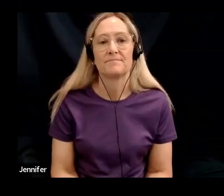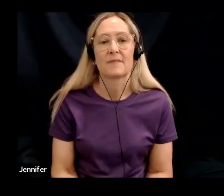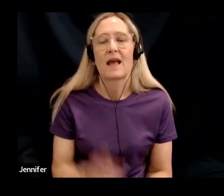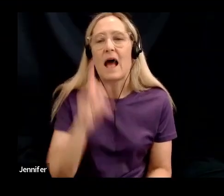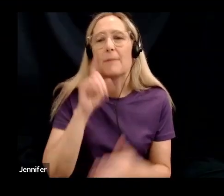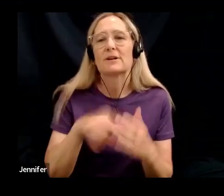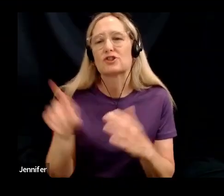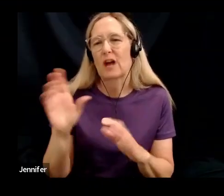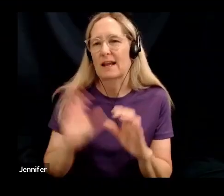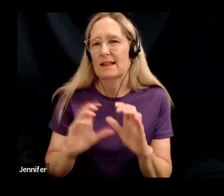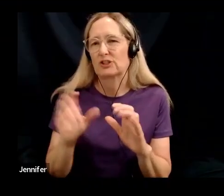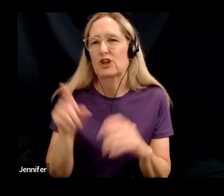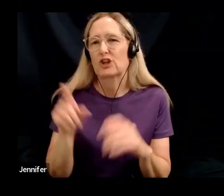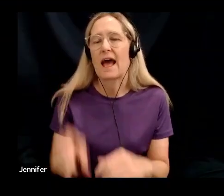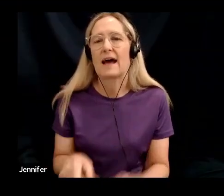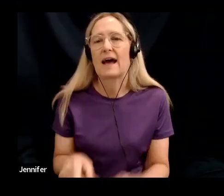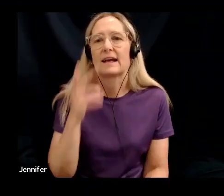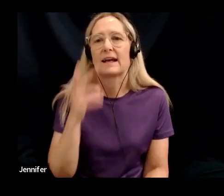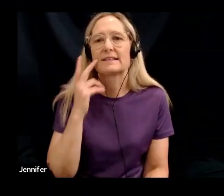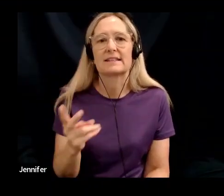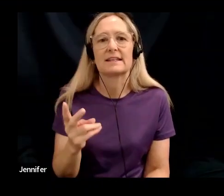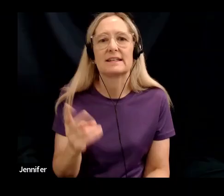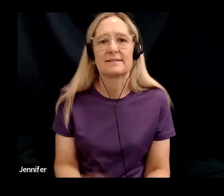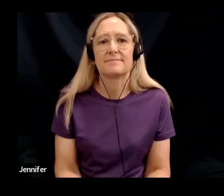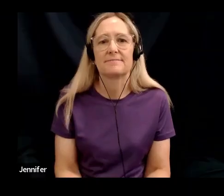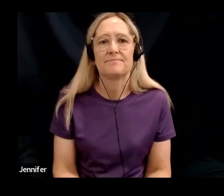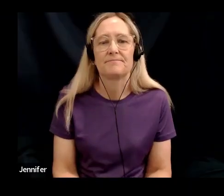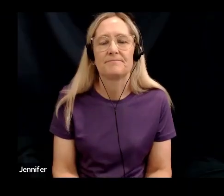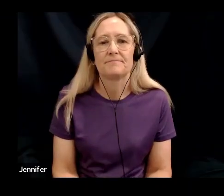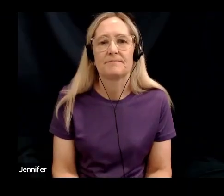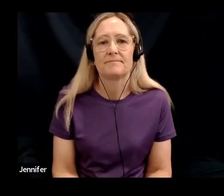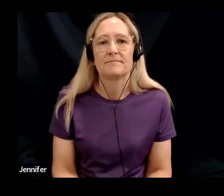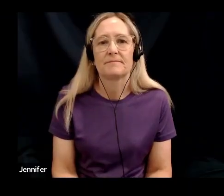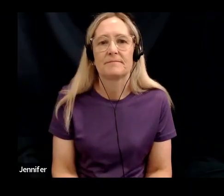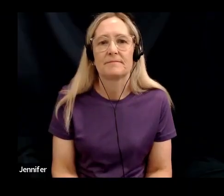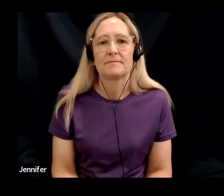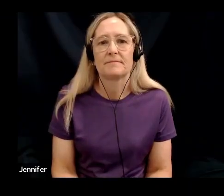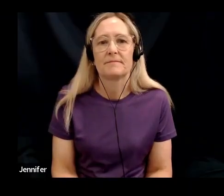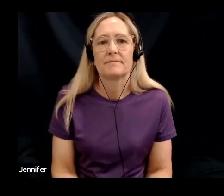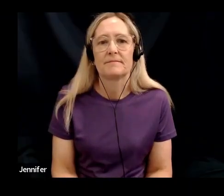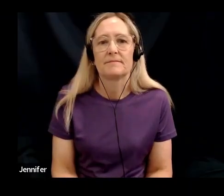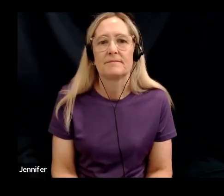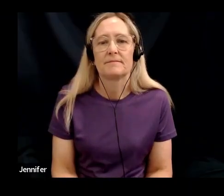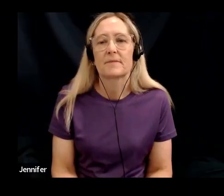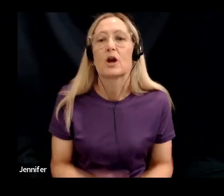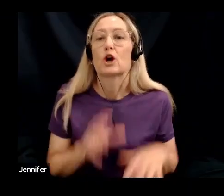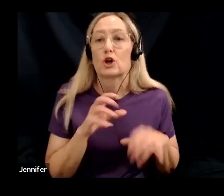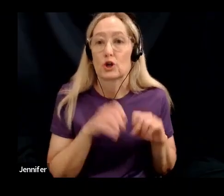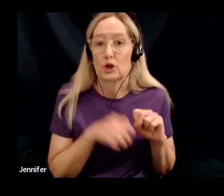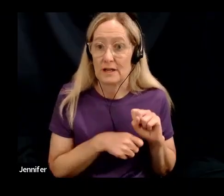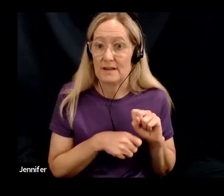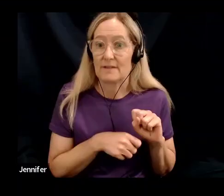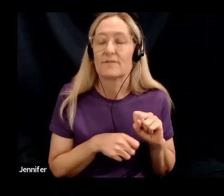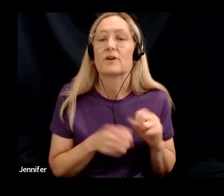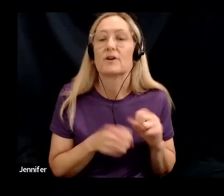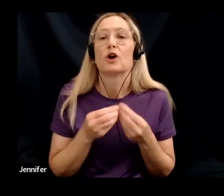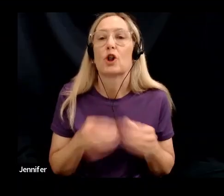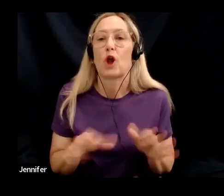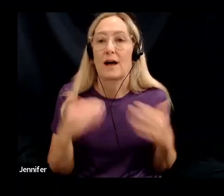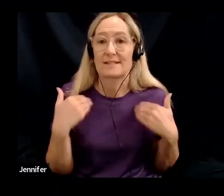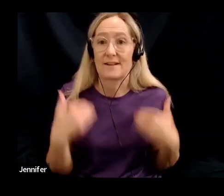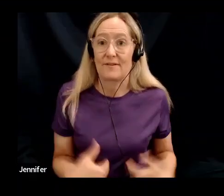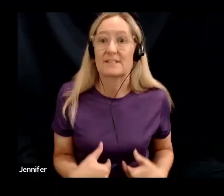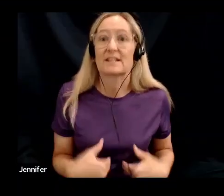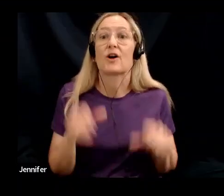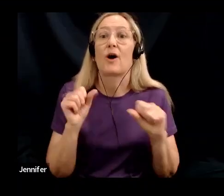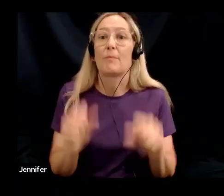chat because I see a lot of people, or I see a couple people. I see grief, loss of physical abilities